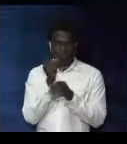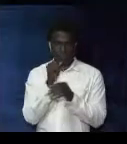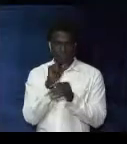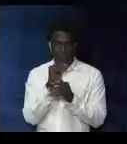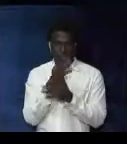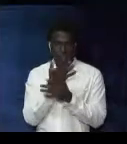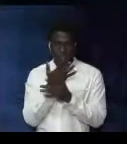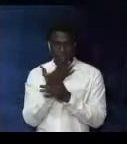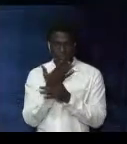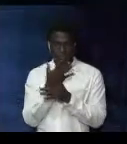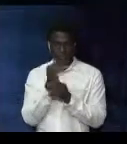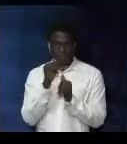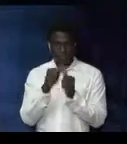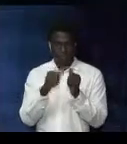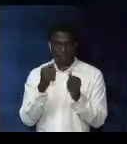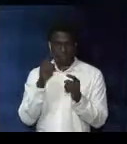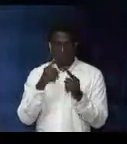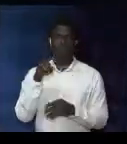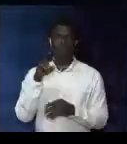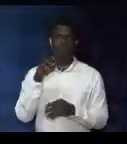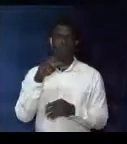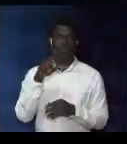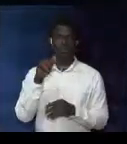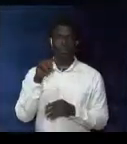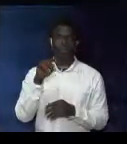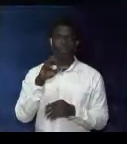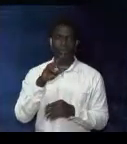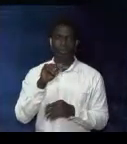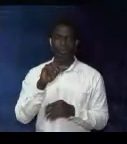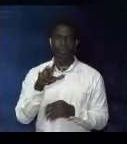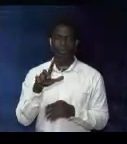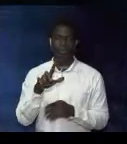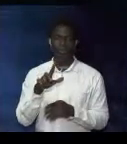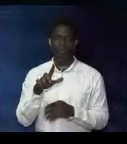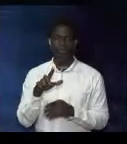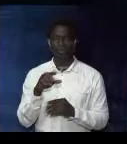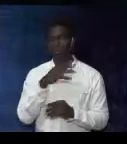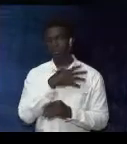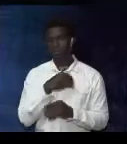into two equal parts. So these are the properties of a rhombus. Now for some activity.